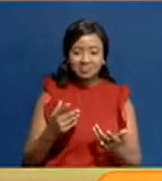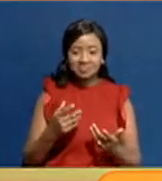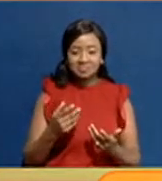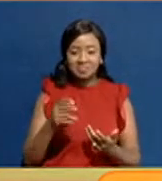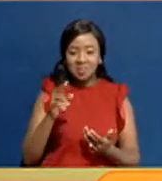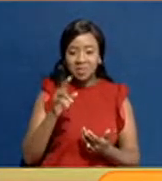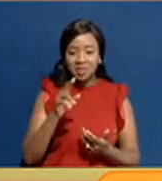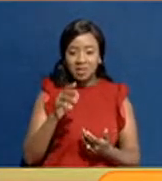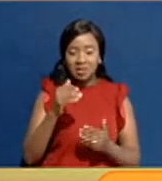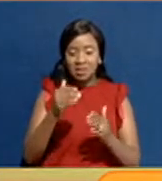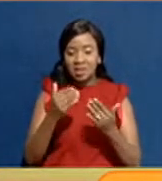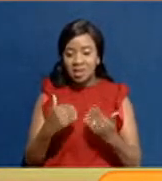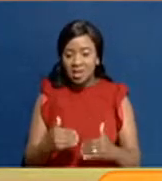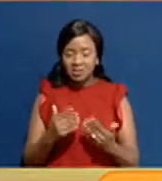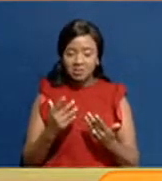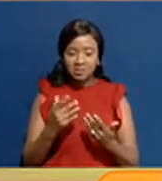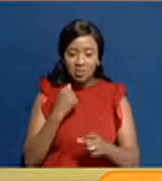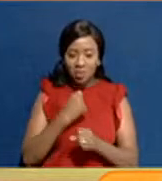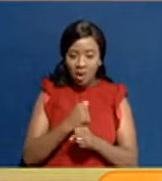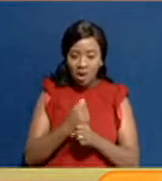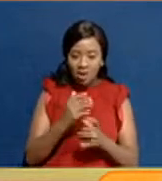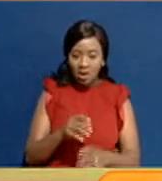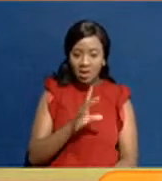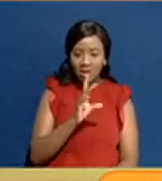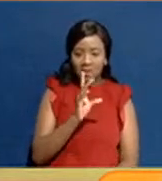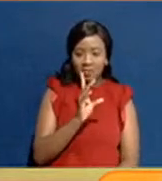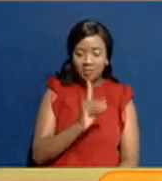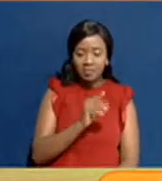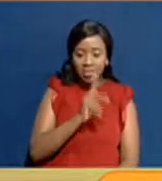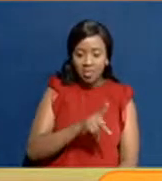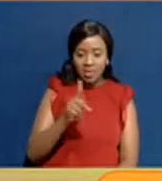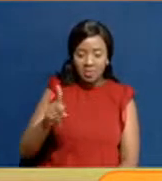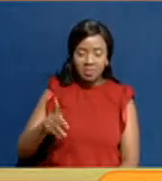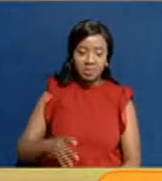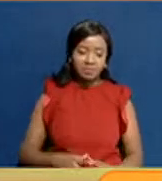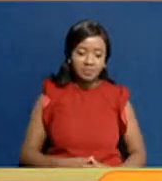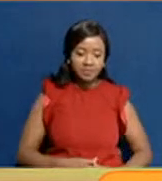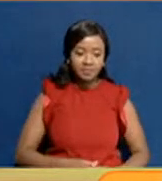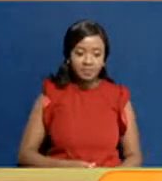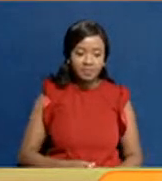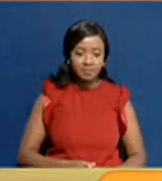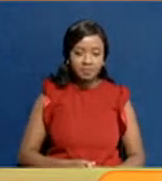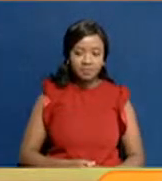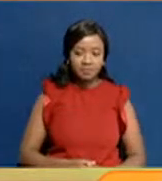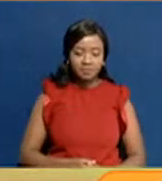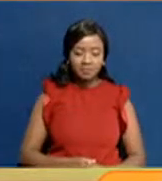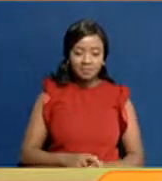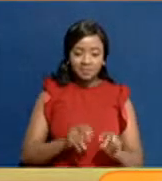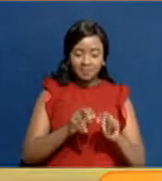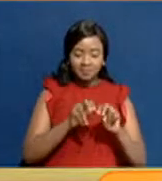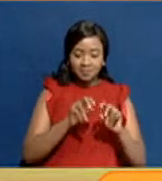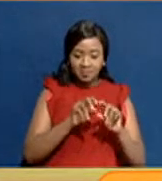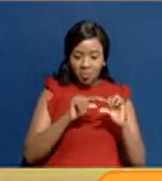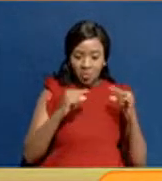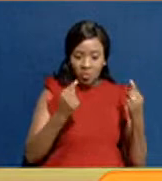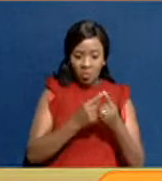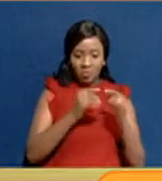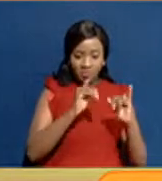next occupant of the Office of Director of Public Prosecutions. The gang is